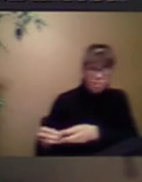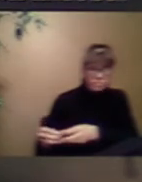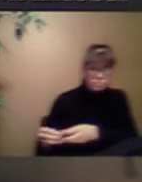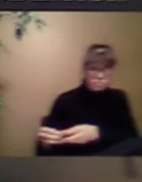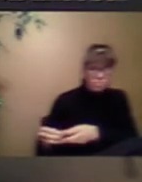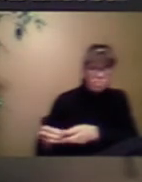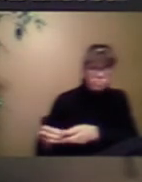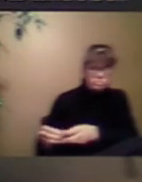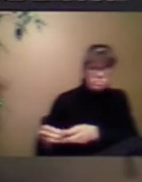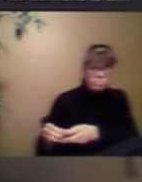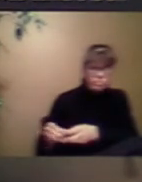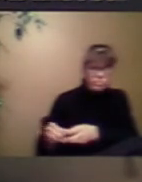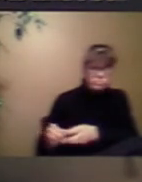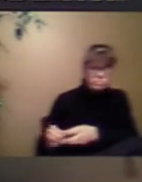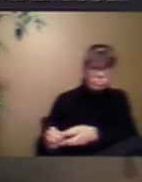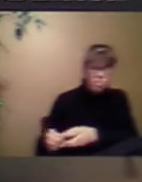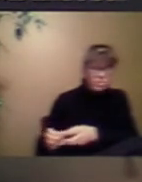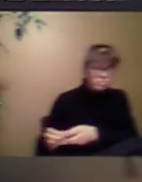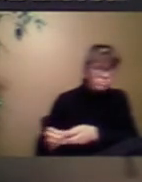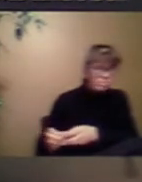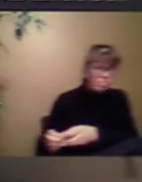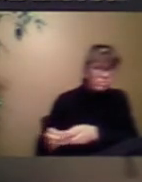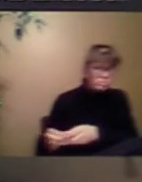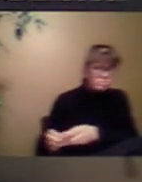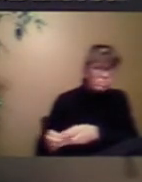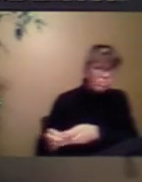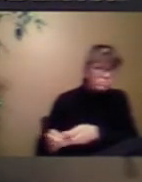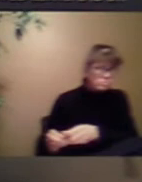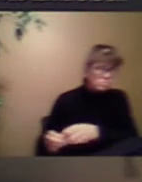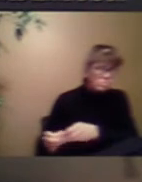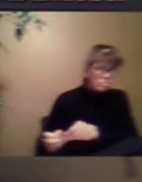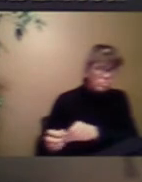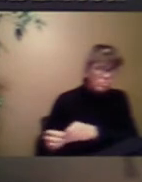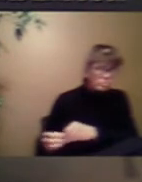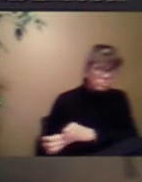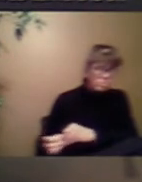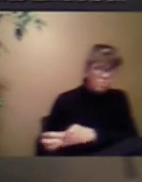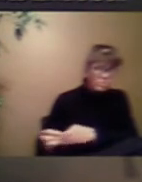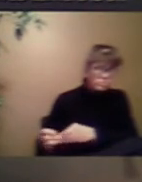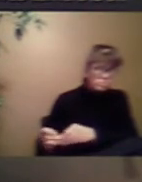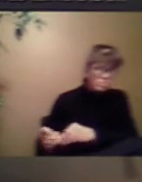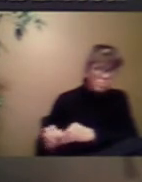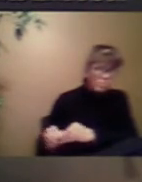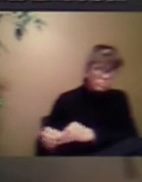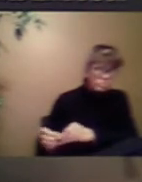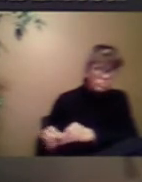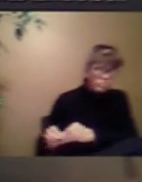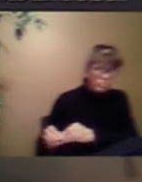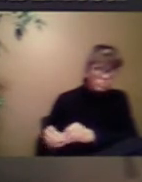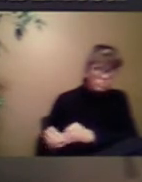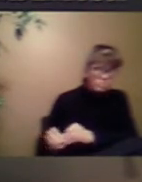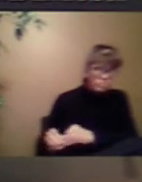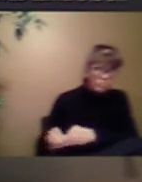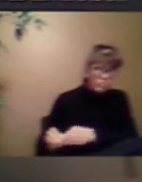120 acres on the east side of Newport that could potentially be developed. And if I was in discussions with the...